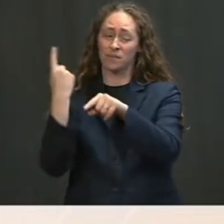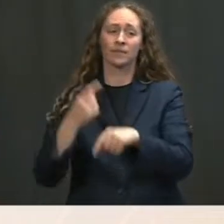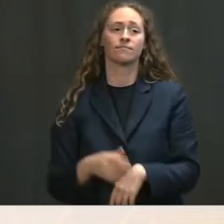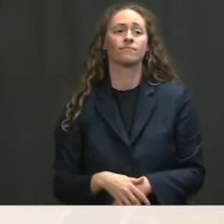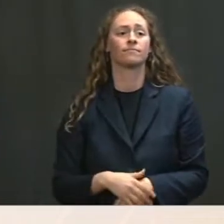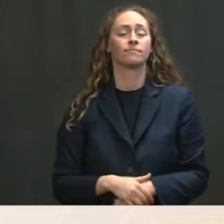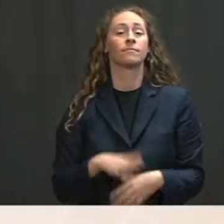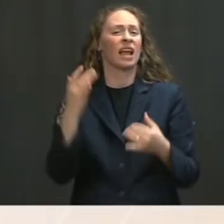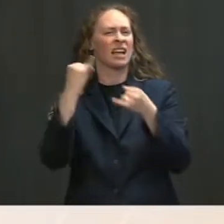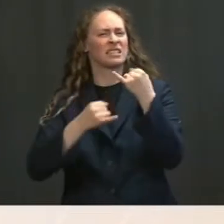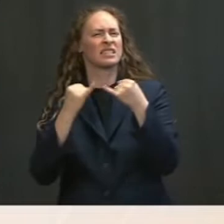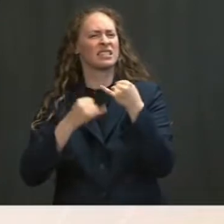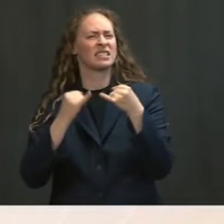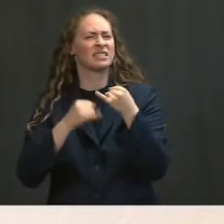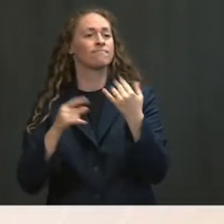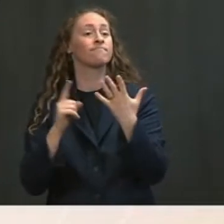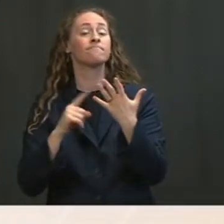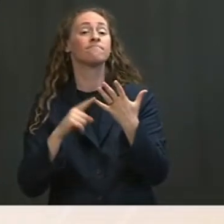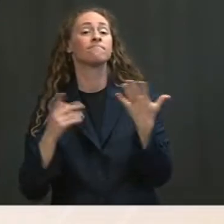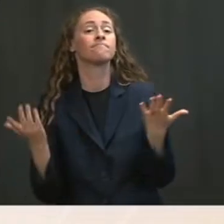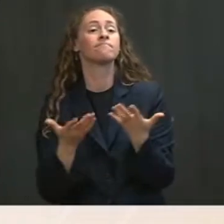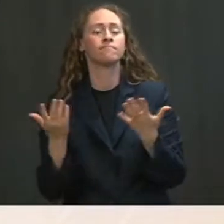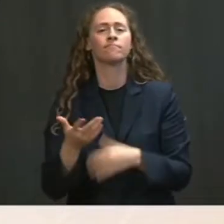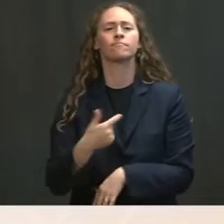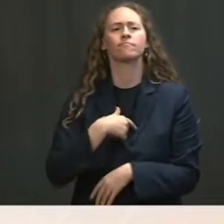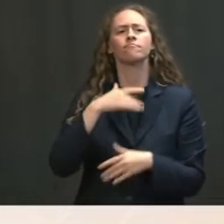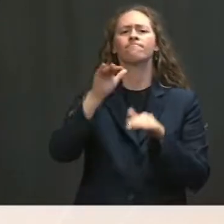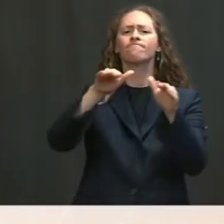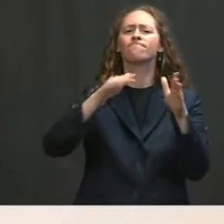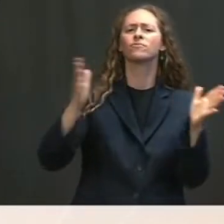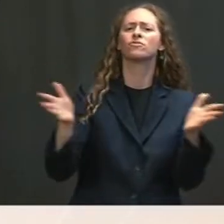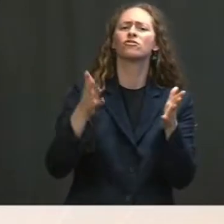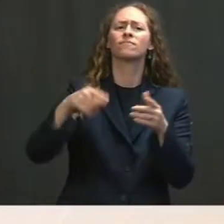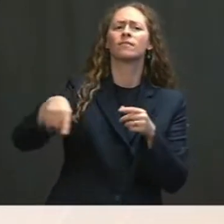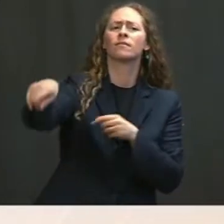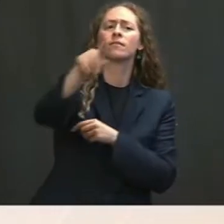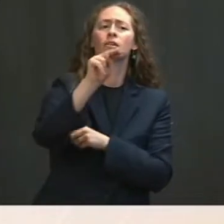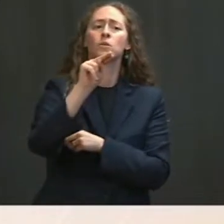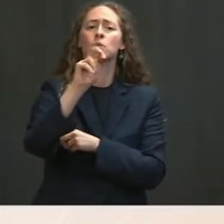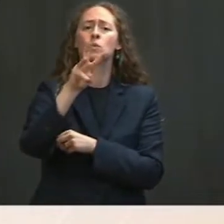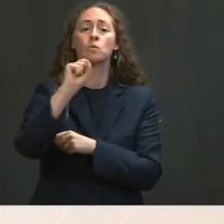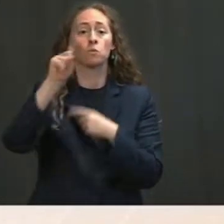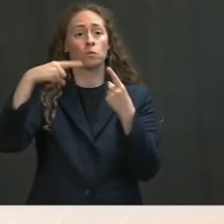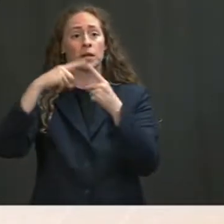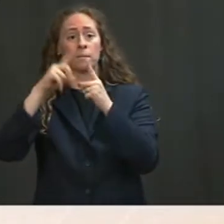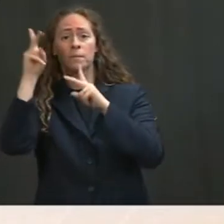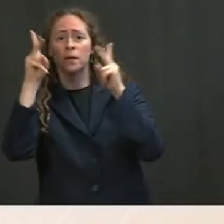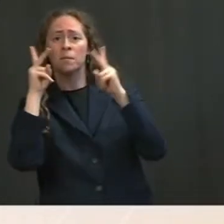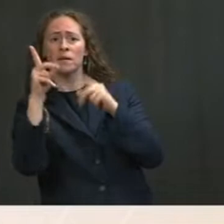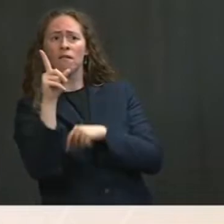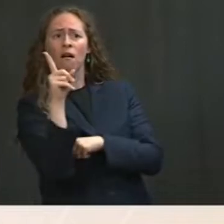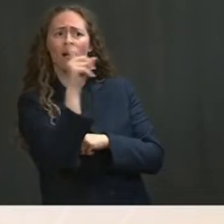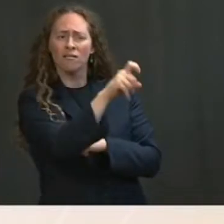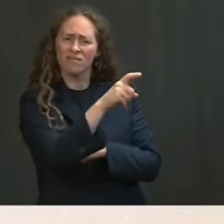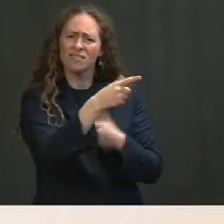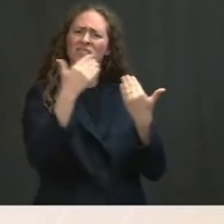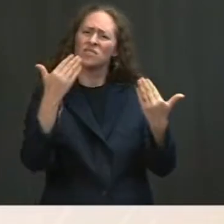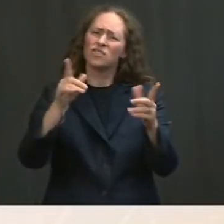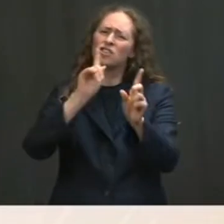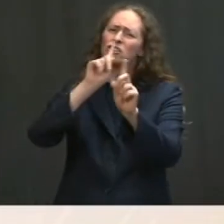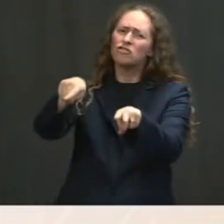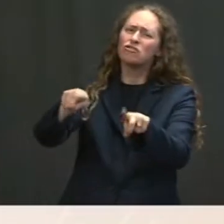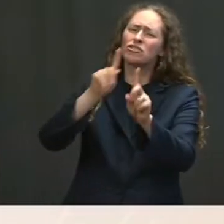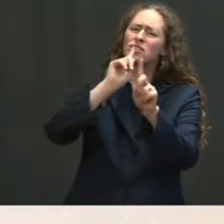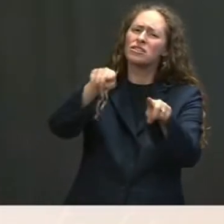news organizations to proactively address the public's questions without inadvertently giving a platform to health misinformation that can harm